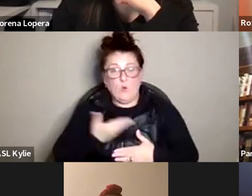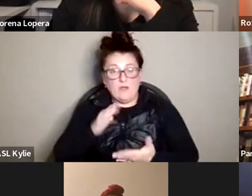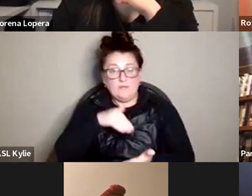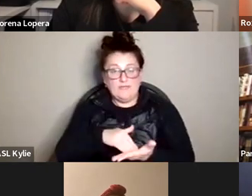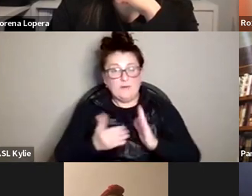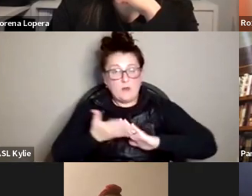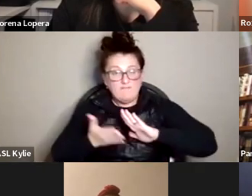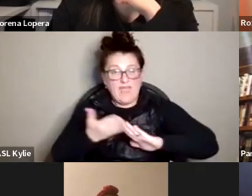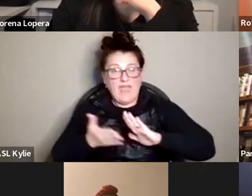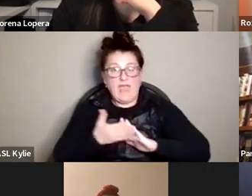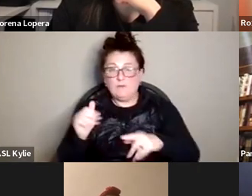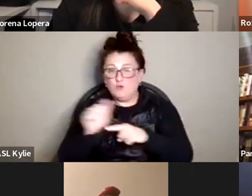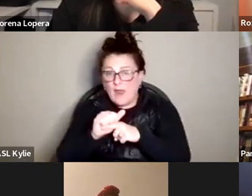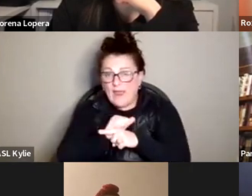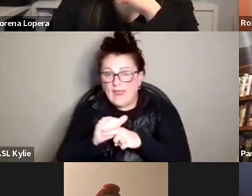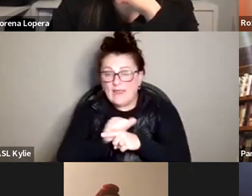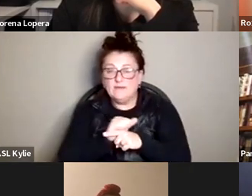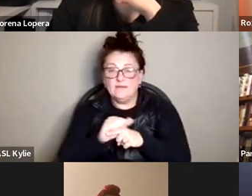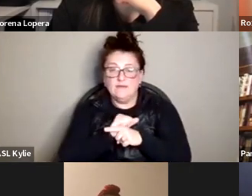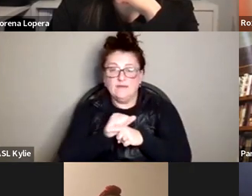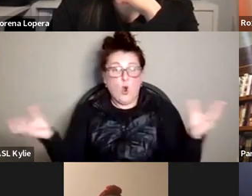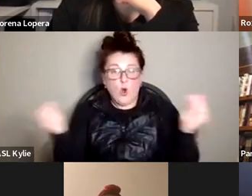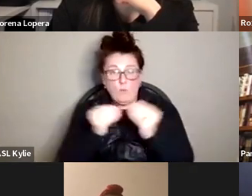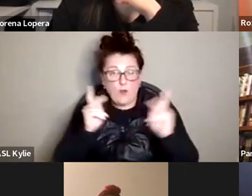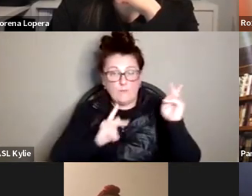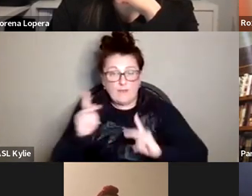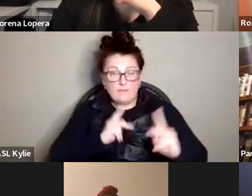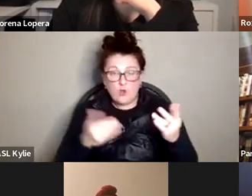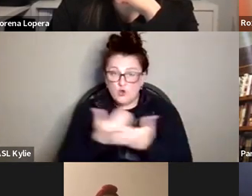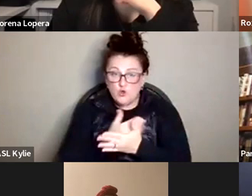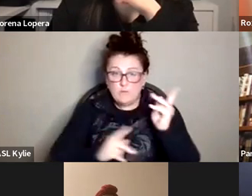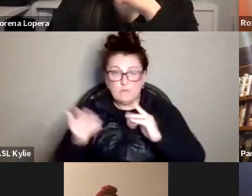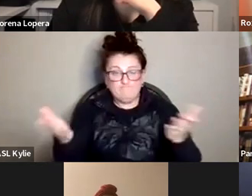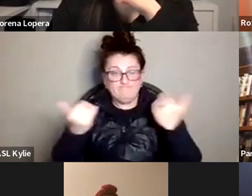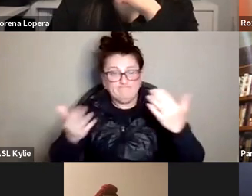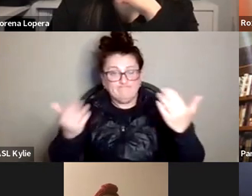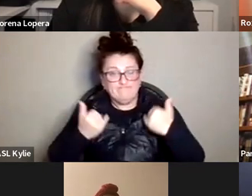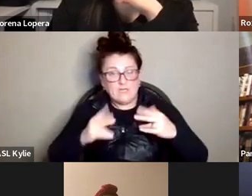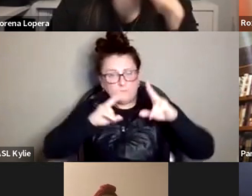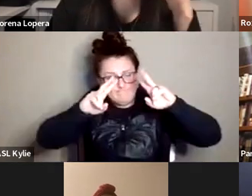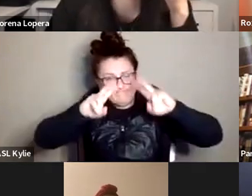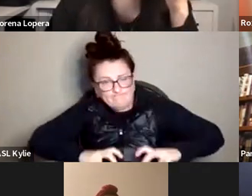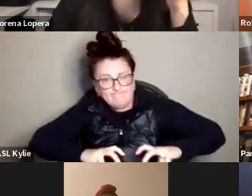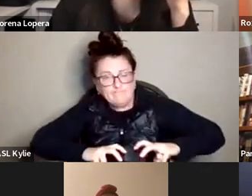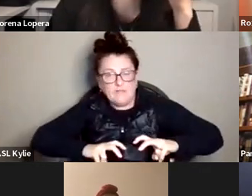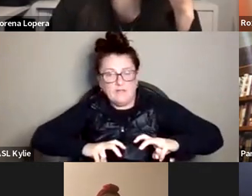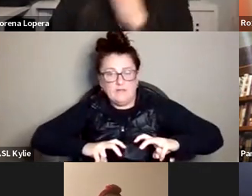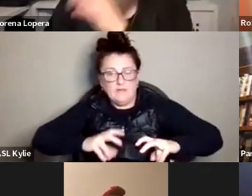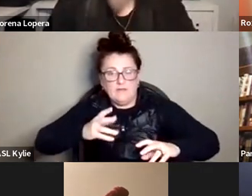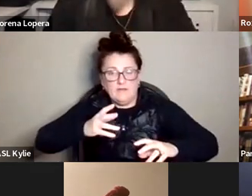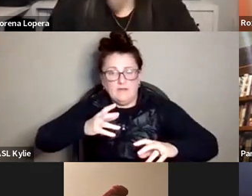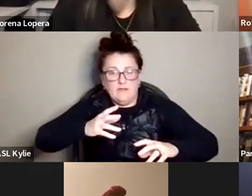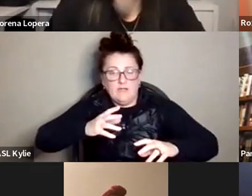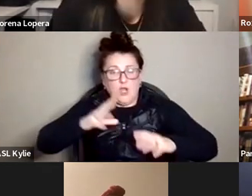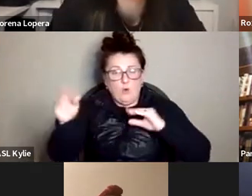they need to be retrained or they need to get more people in there or new people in there to really look these things over. My son, we had moved